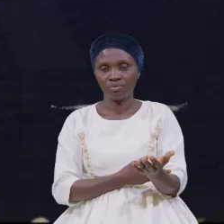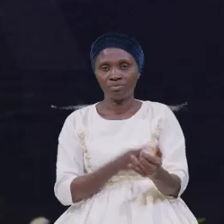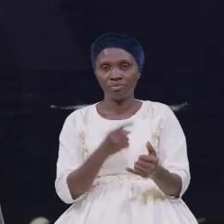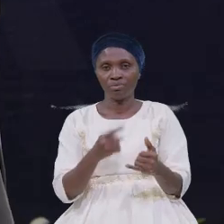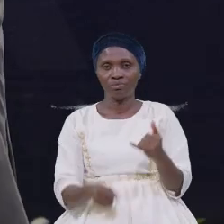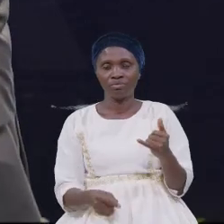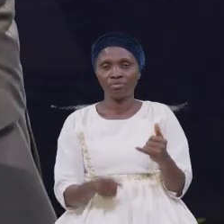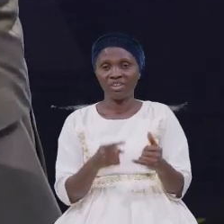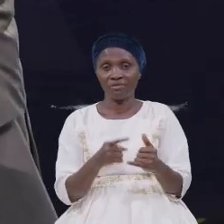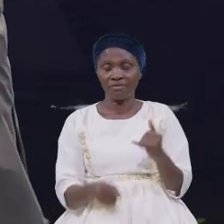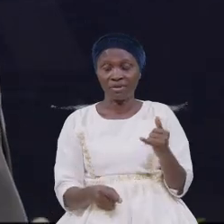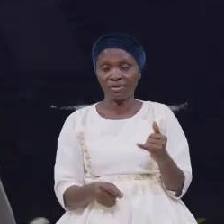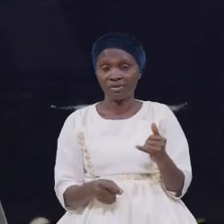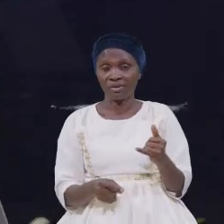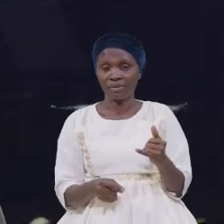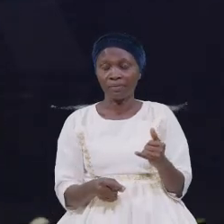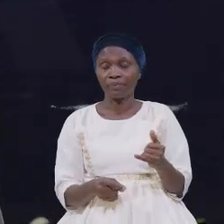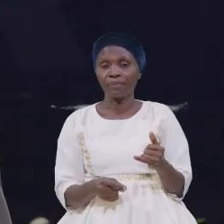through professionals.